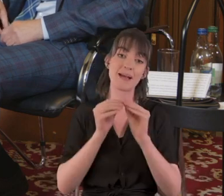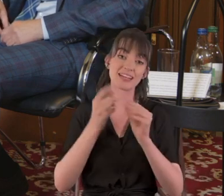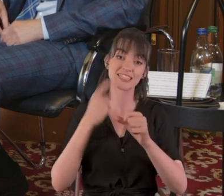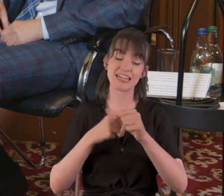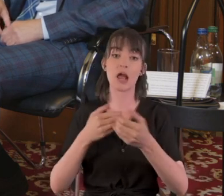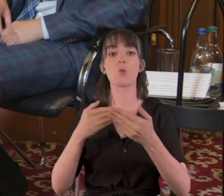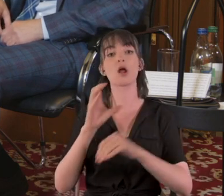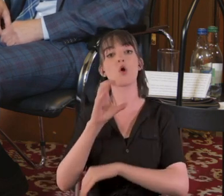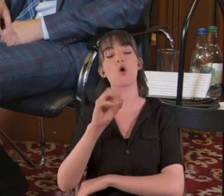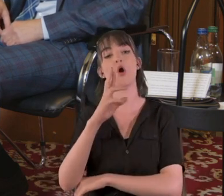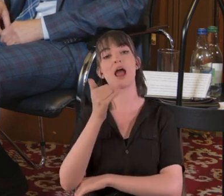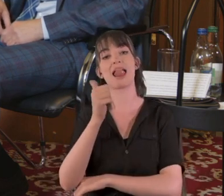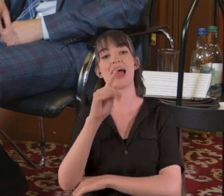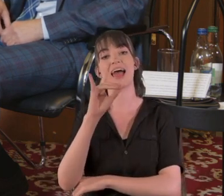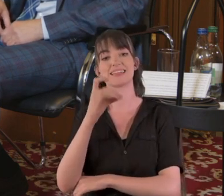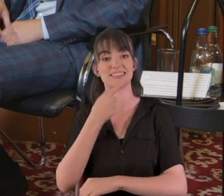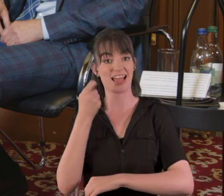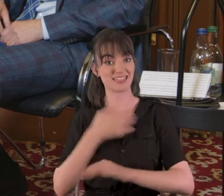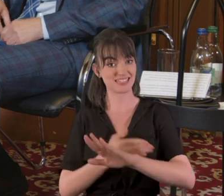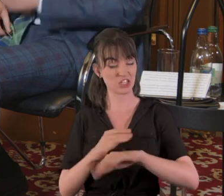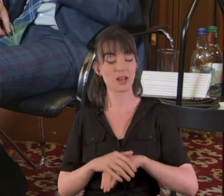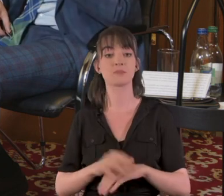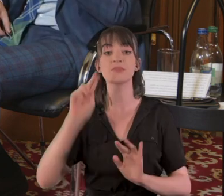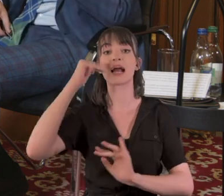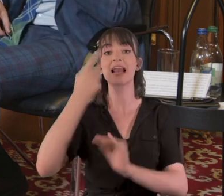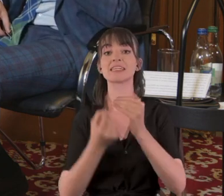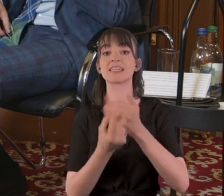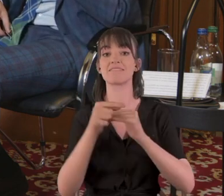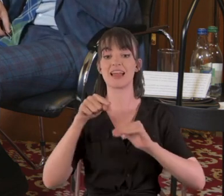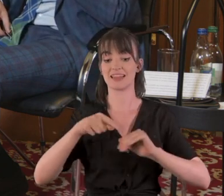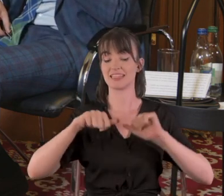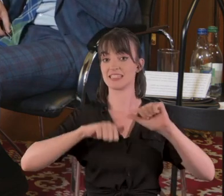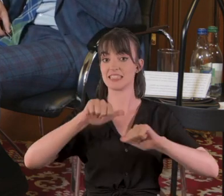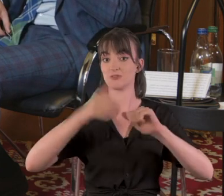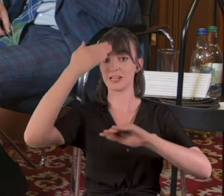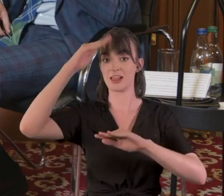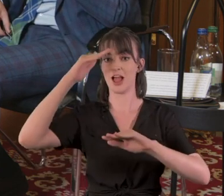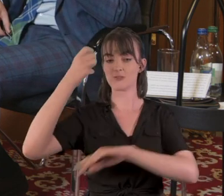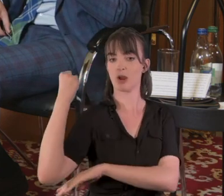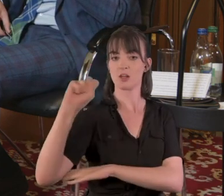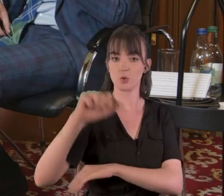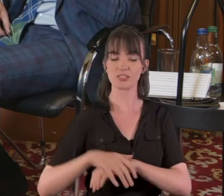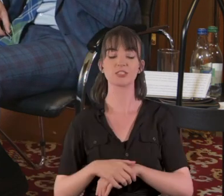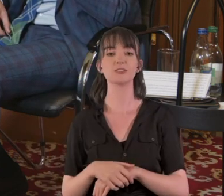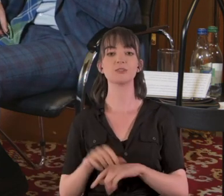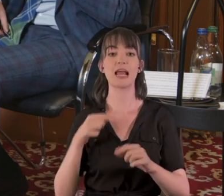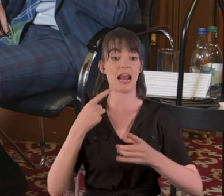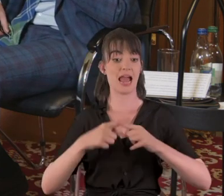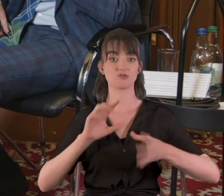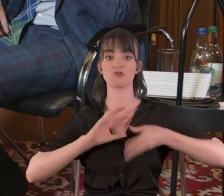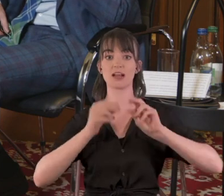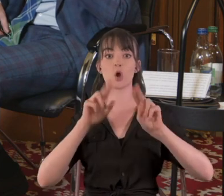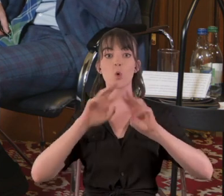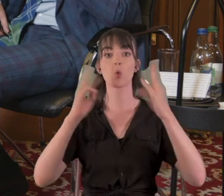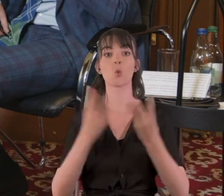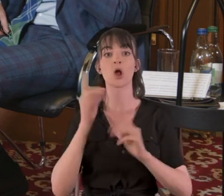Orla said at the outset, that the next event in this series on the Irish Revolution and the making of the New World